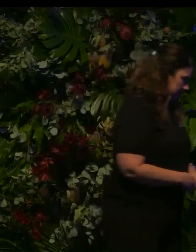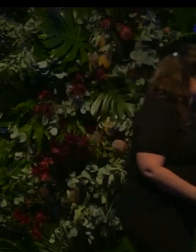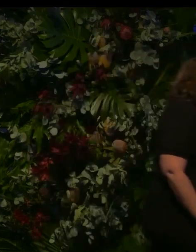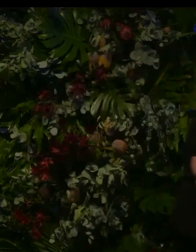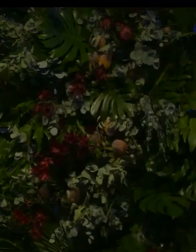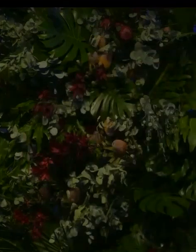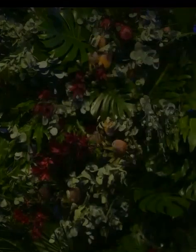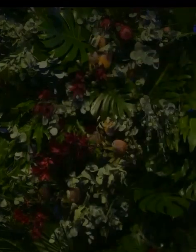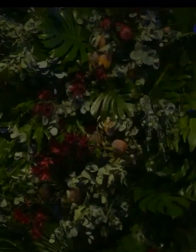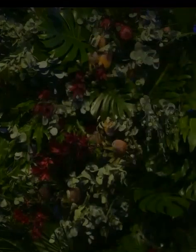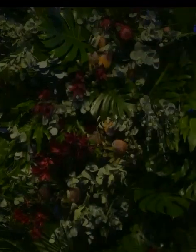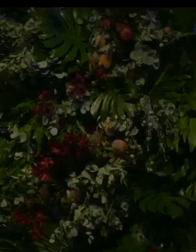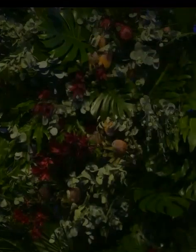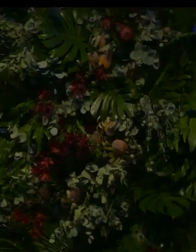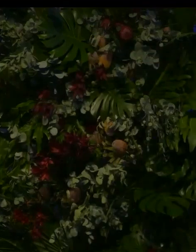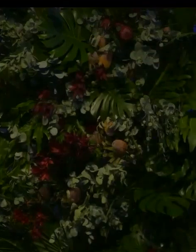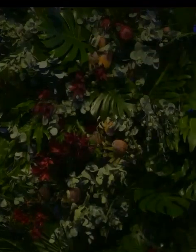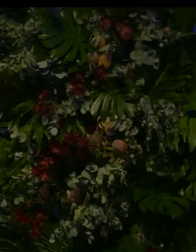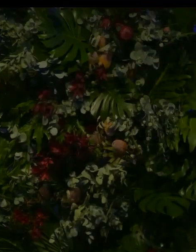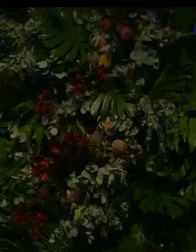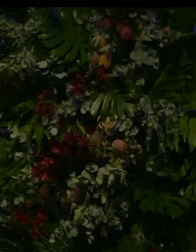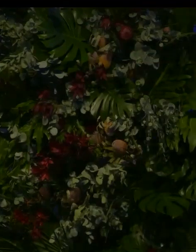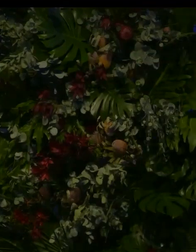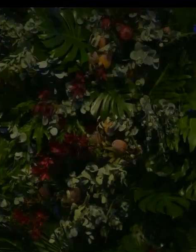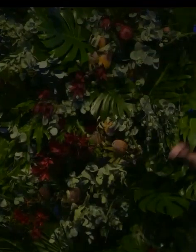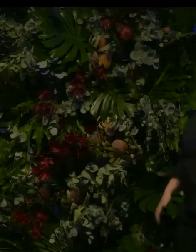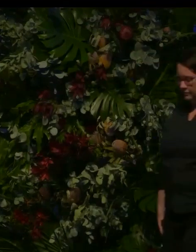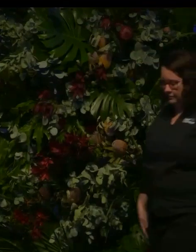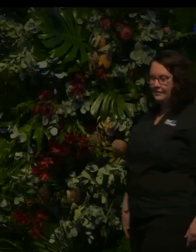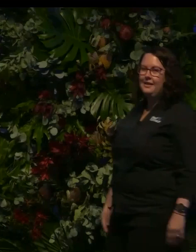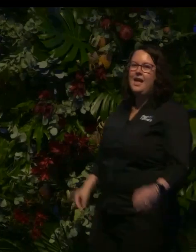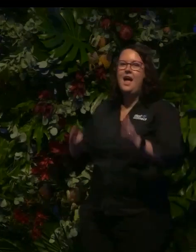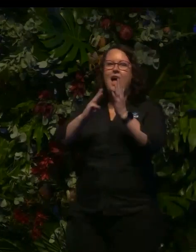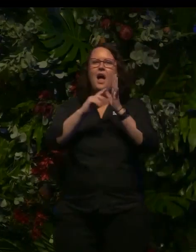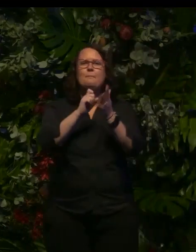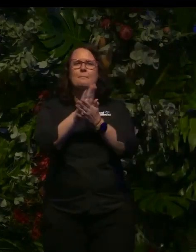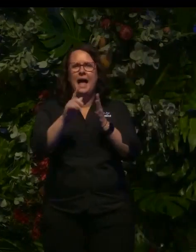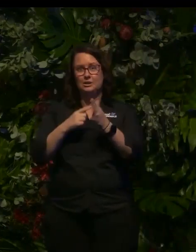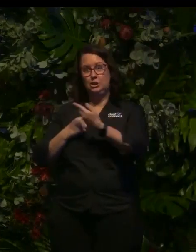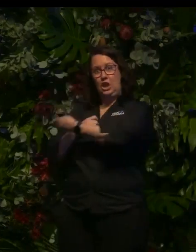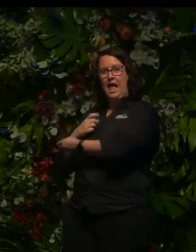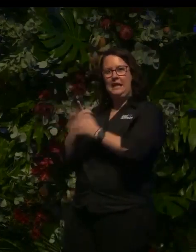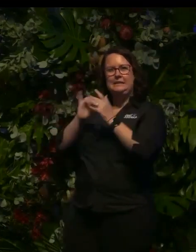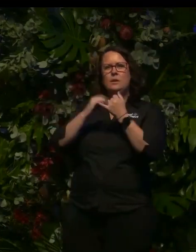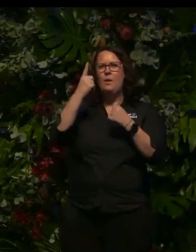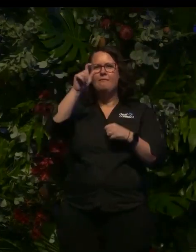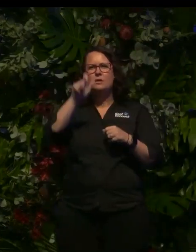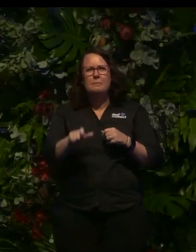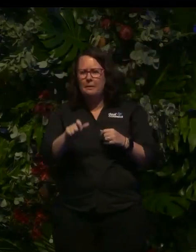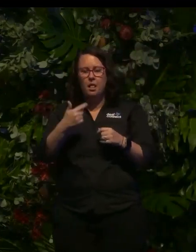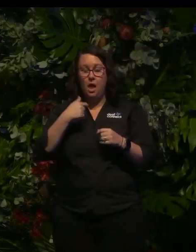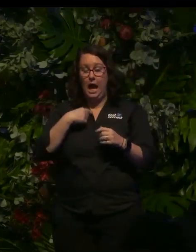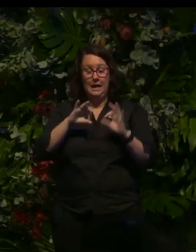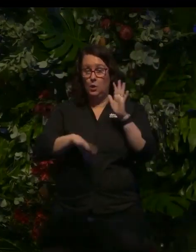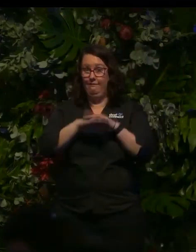those special kind of activists that I don't understand that does activism through running marathons. I totally don't get it, but I